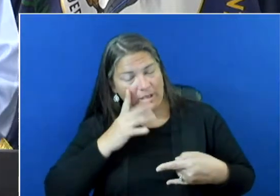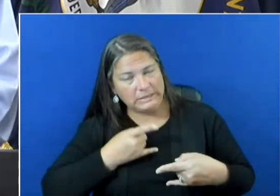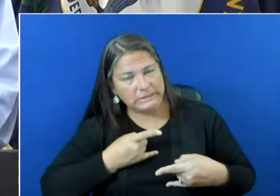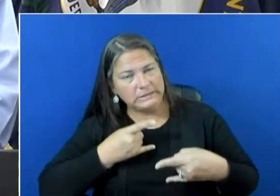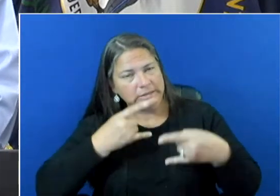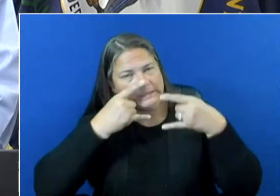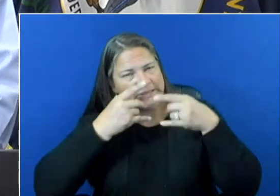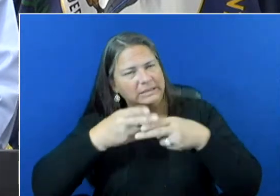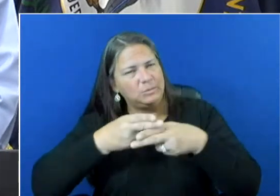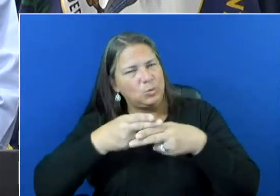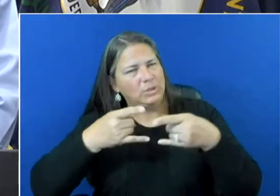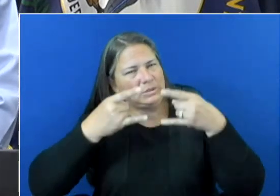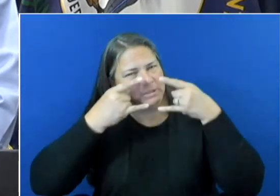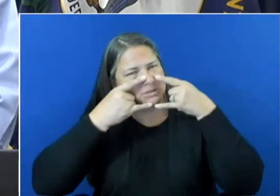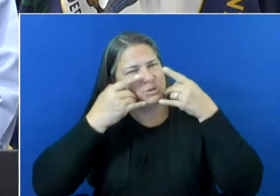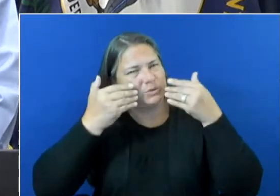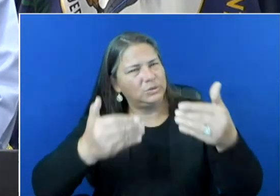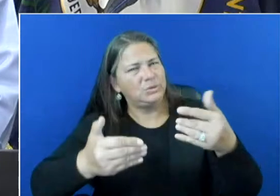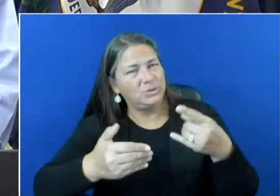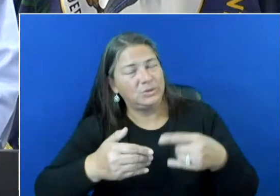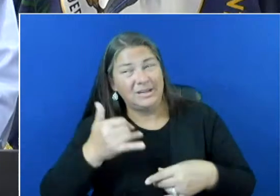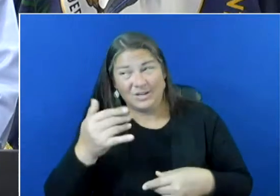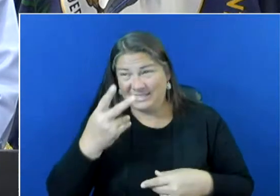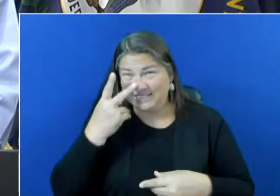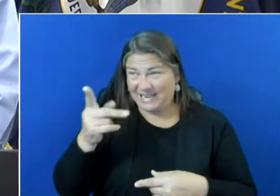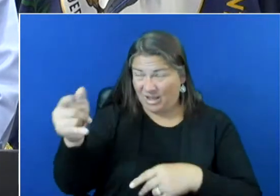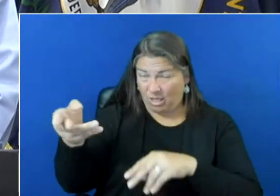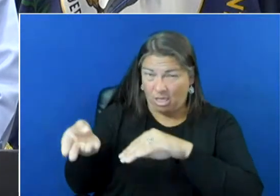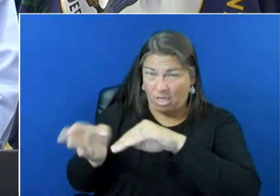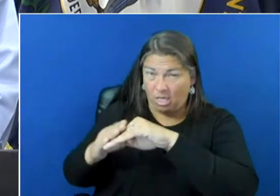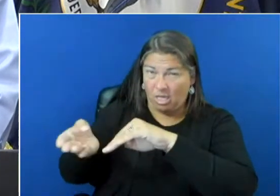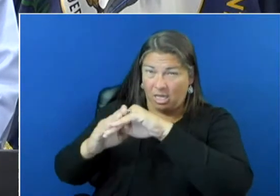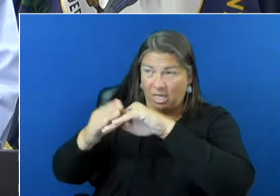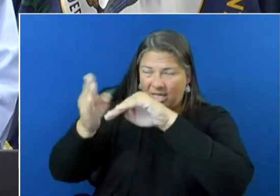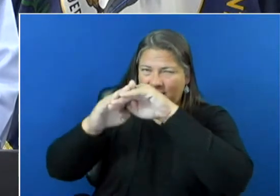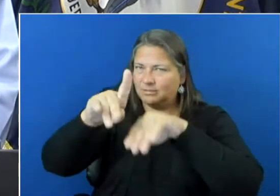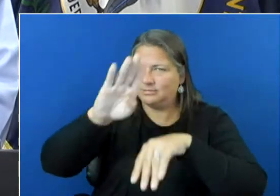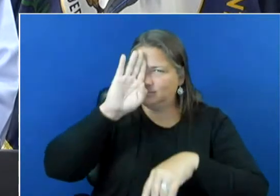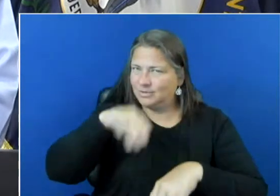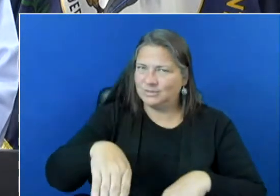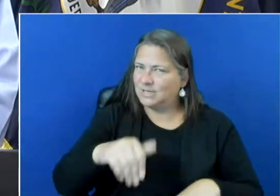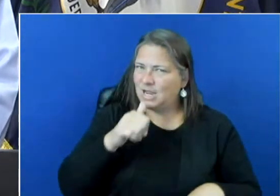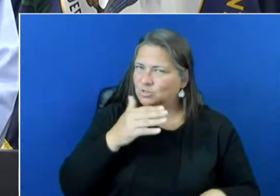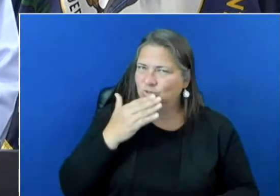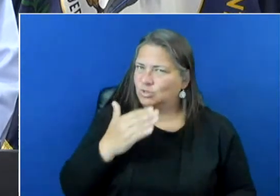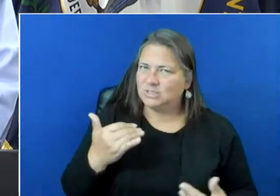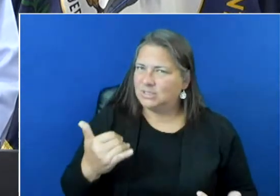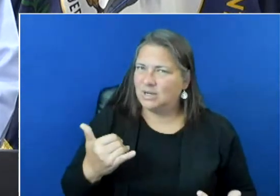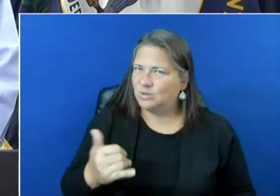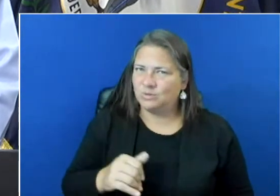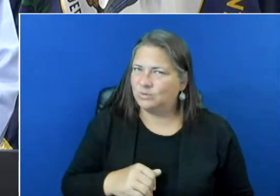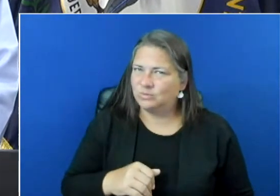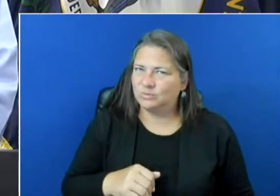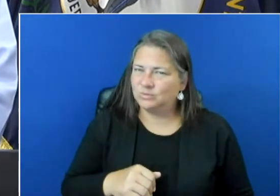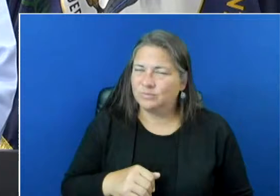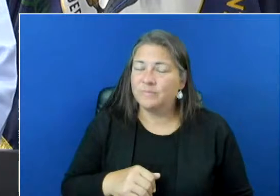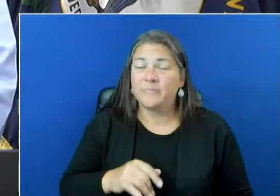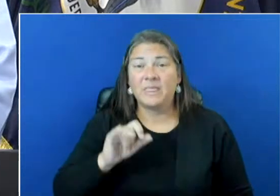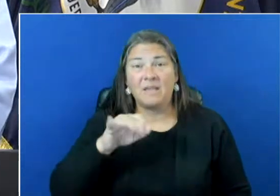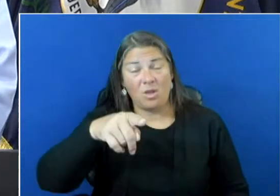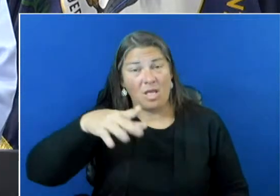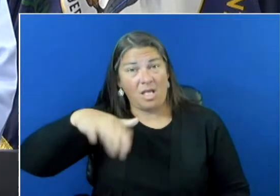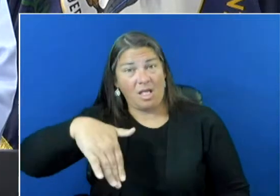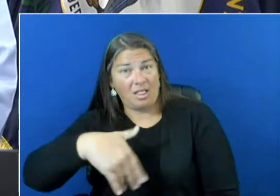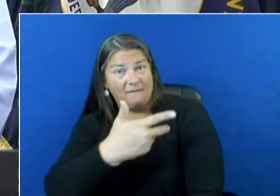better place, and when you look at the escalating cases, you know we're not in a good place. Again, if you are unvaccinated, this is the